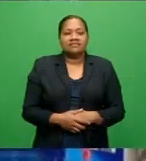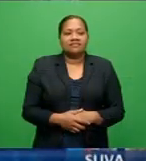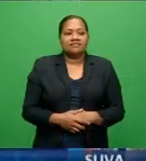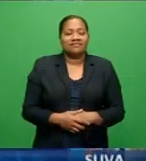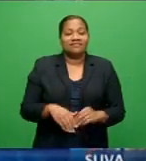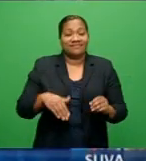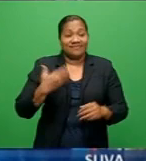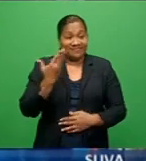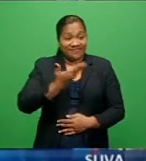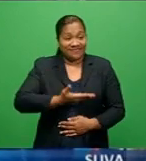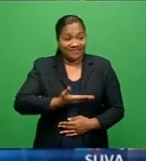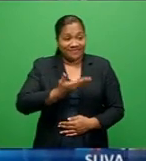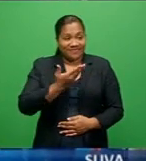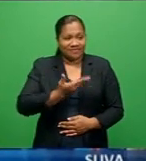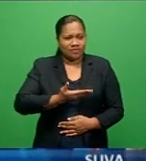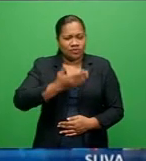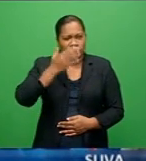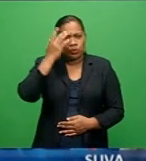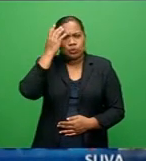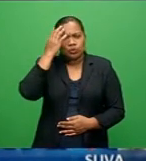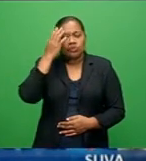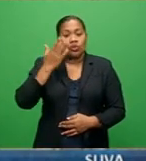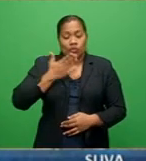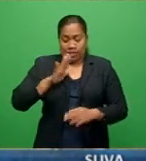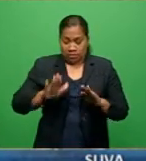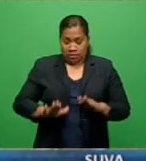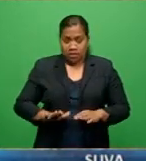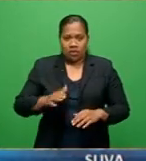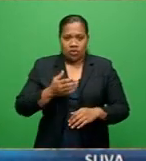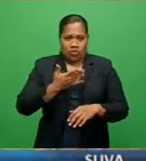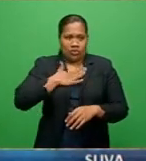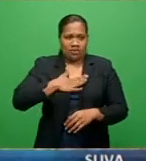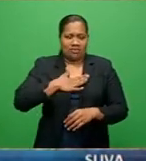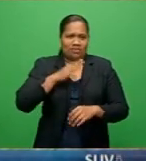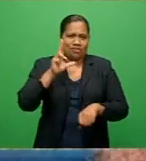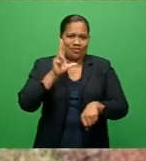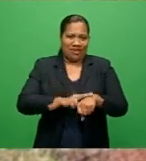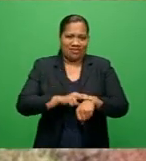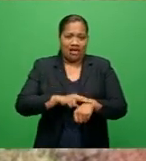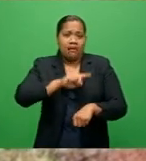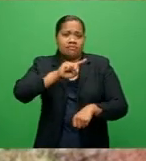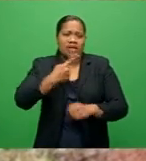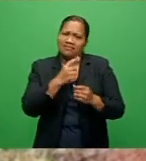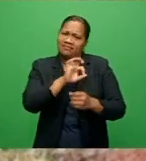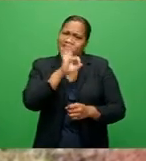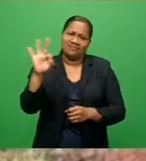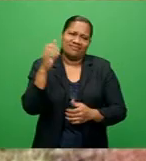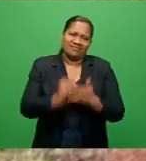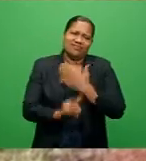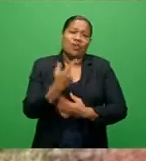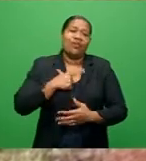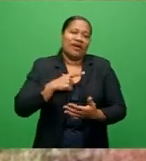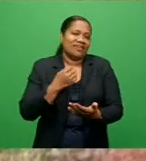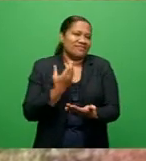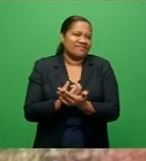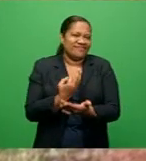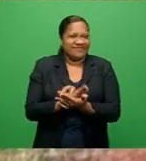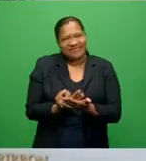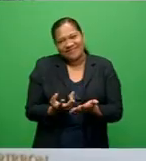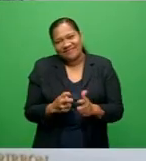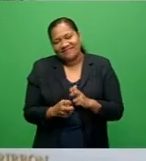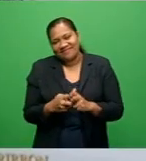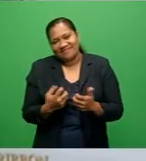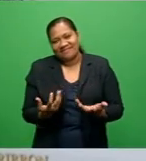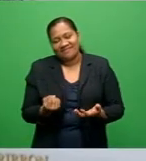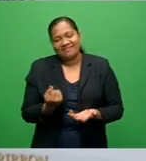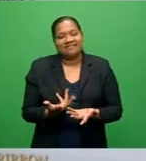Prabhashini Ram dreamt of becoming a doctor, but this did not happen due to financial constraints. I was a military